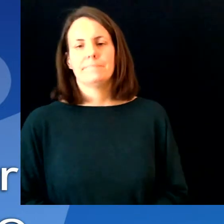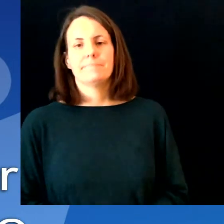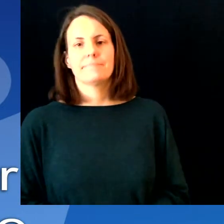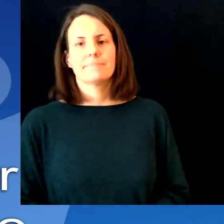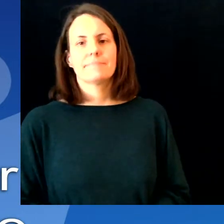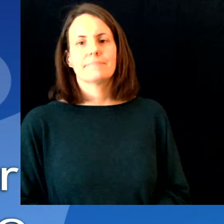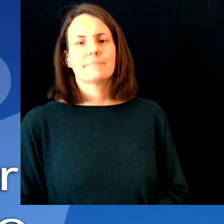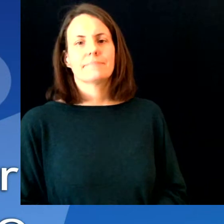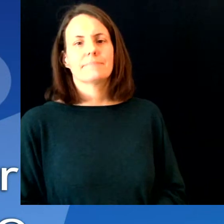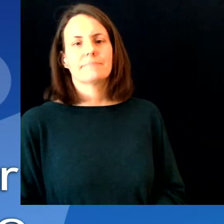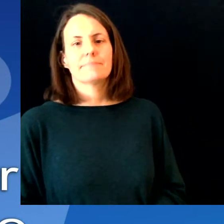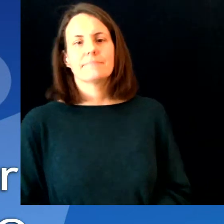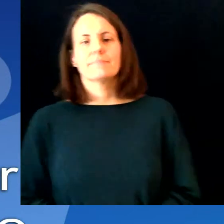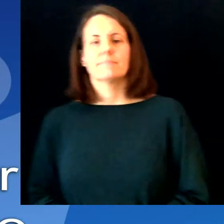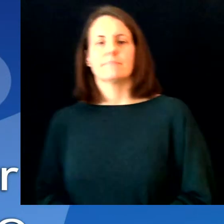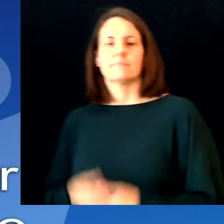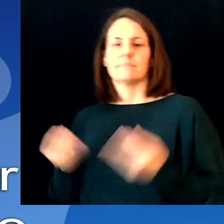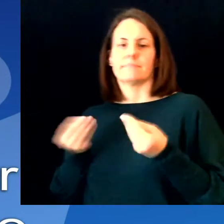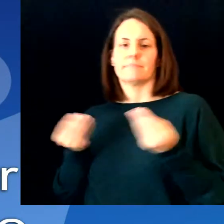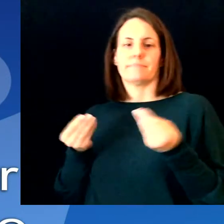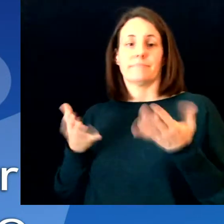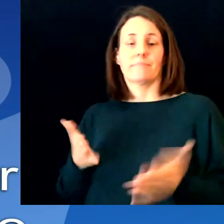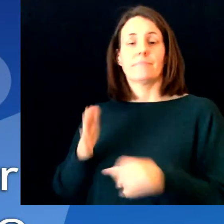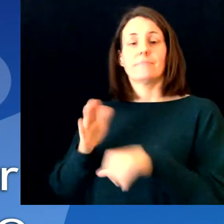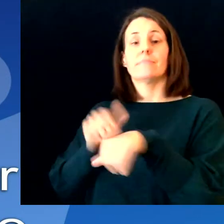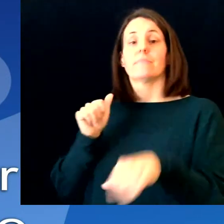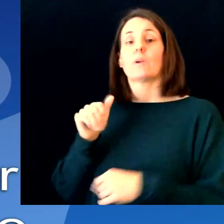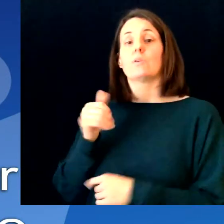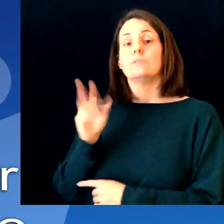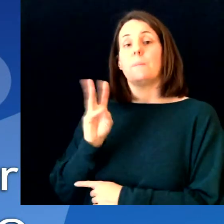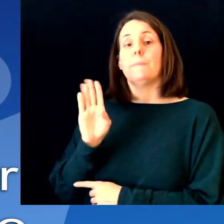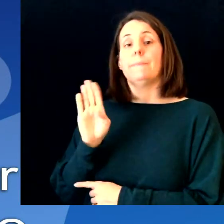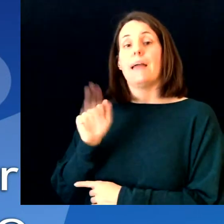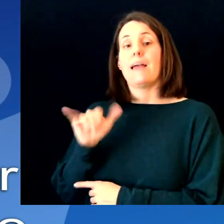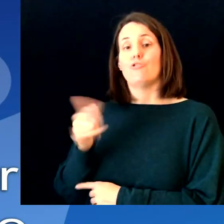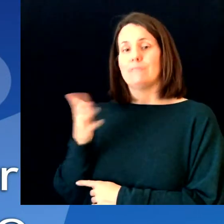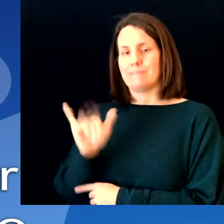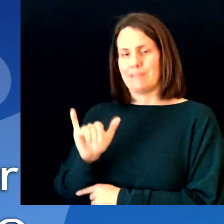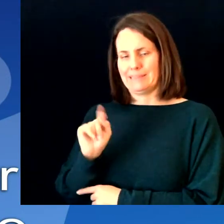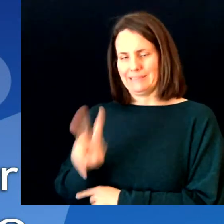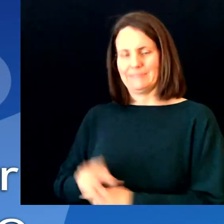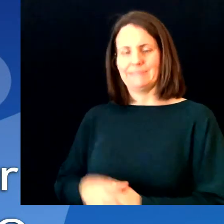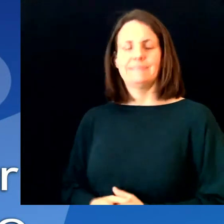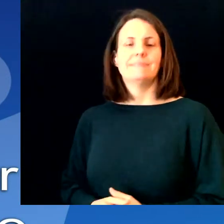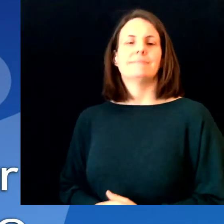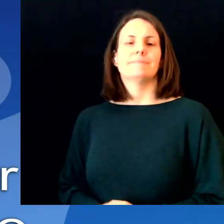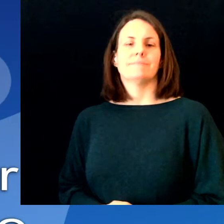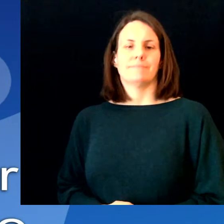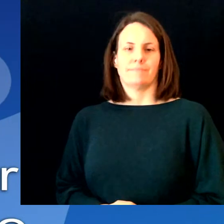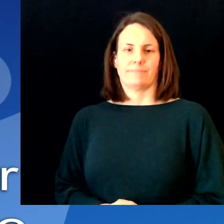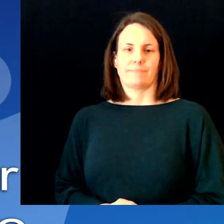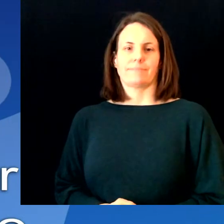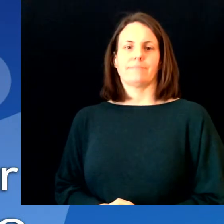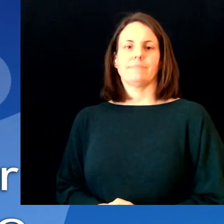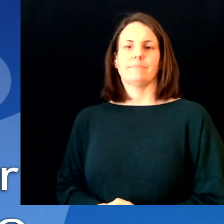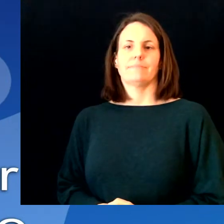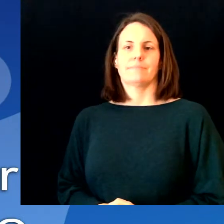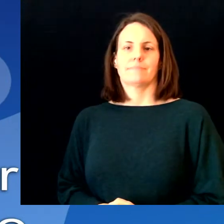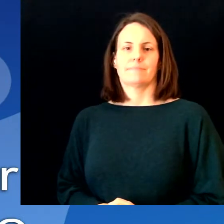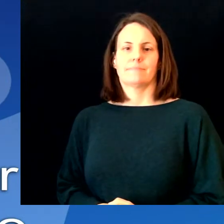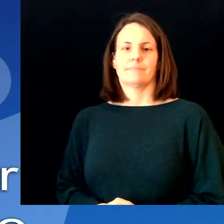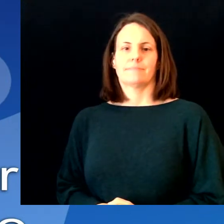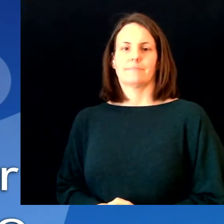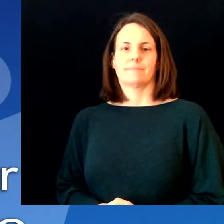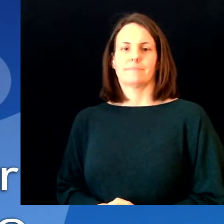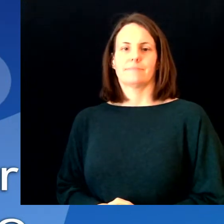Hi, guys. Hi, guys. Thanks so much for holding this today. We know that the president said that he was distributing masks. That